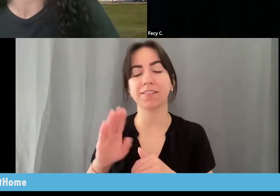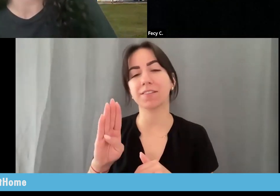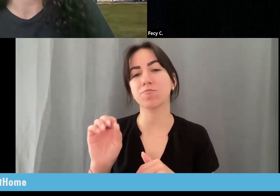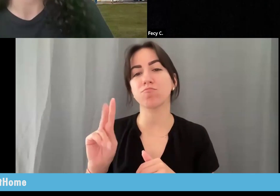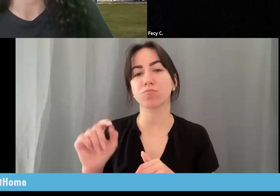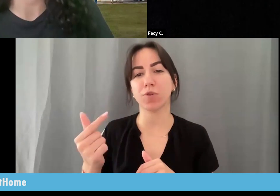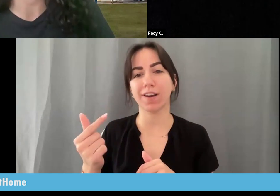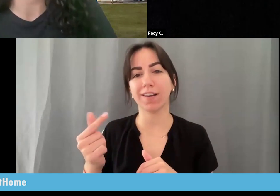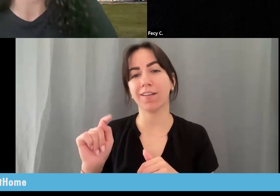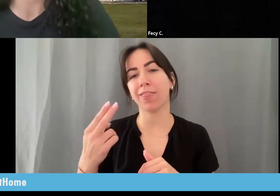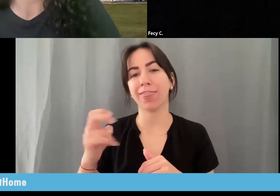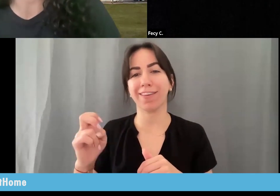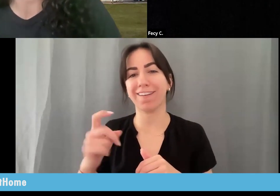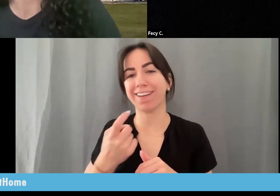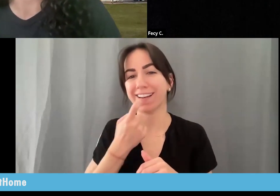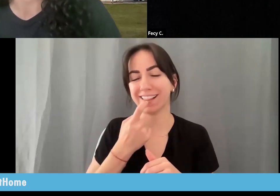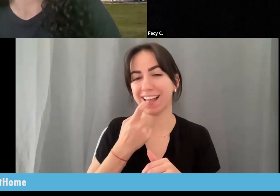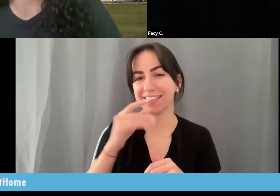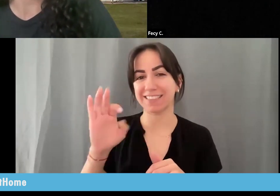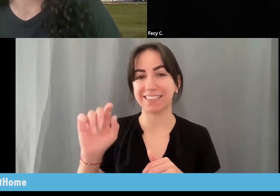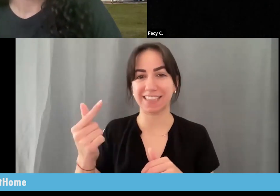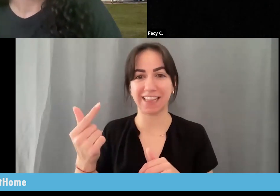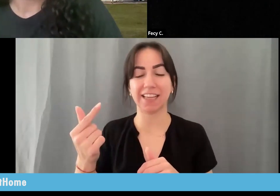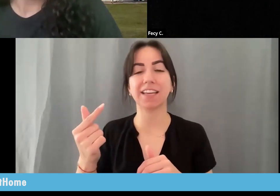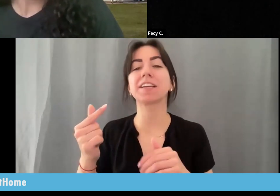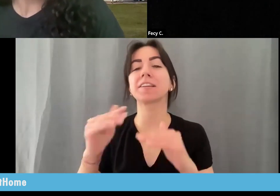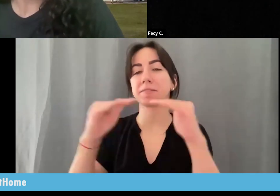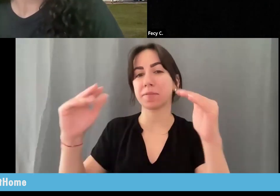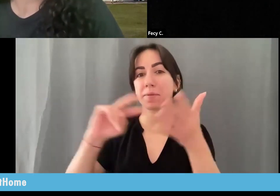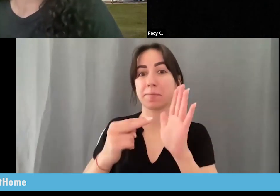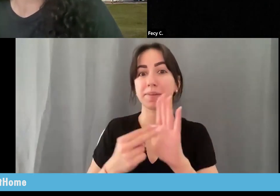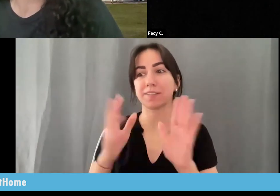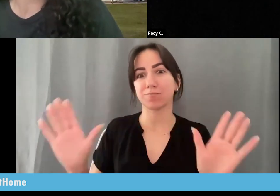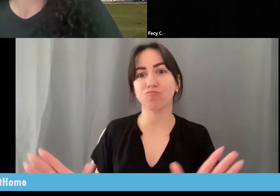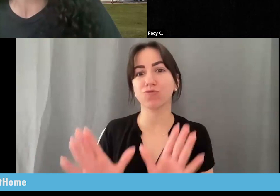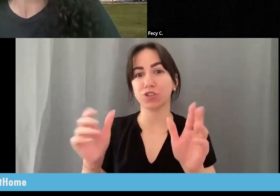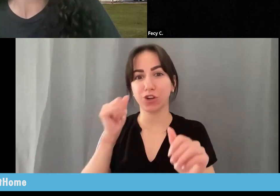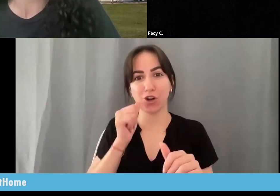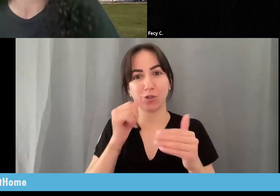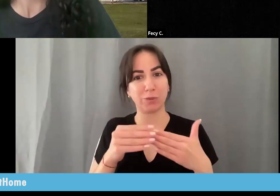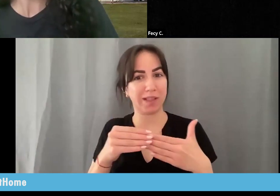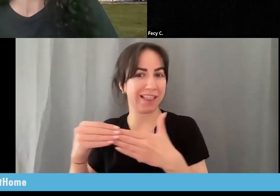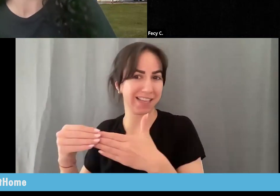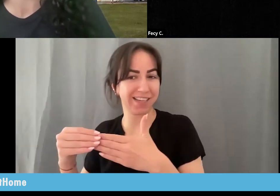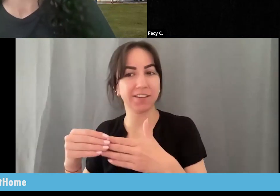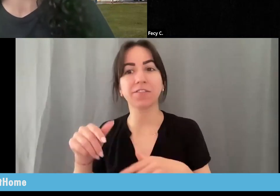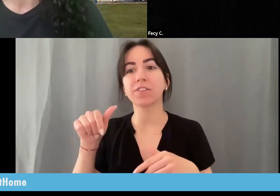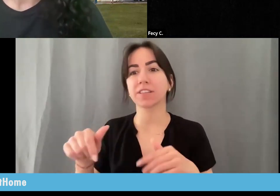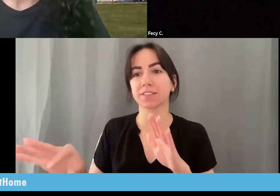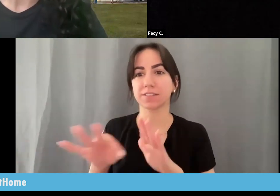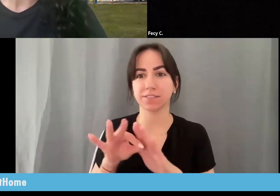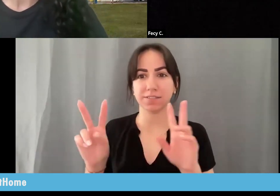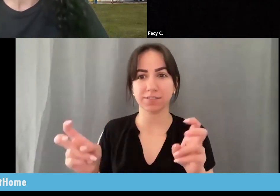Glass Ceiling, Inspiring Girls to Lead. And specifically, we've chosen this topic because it